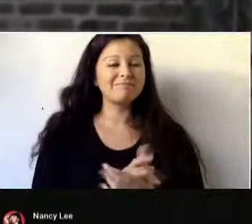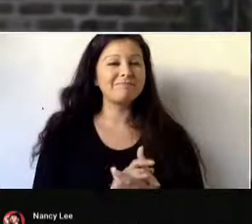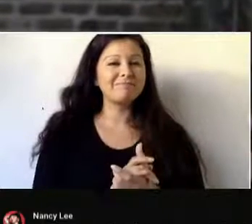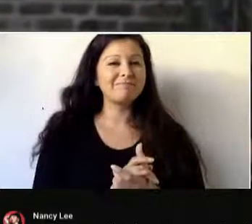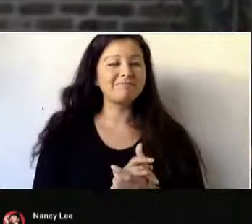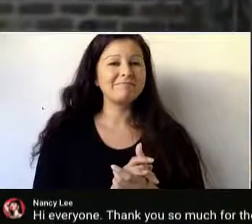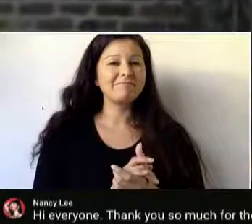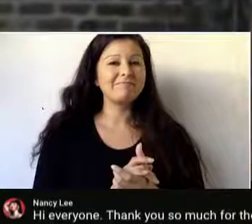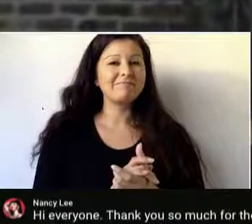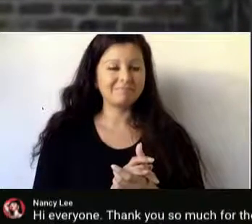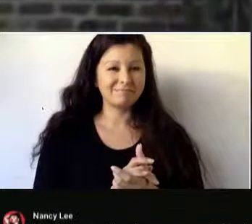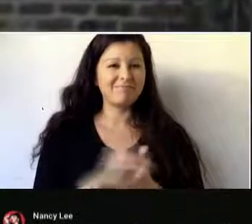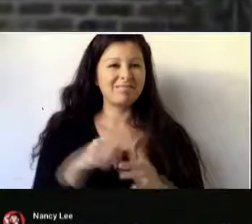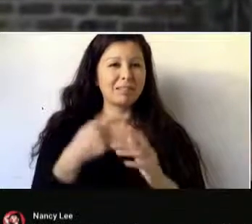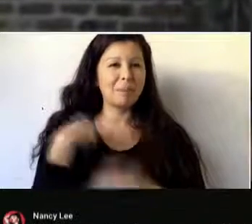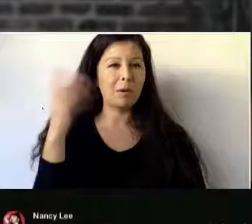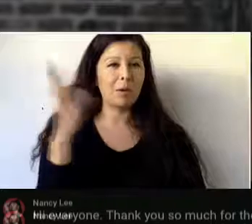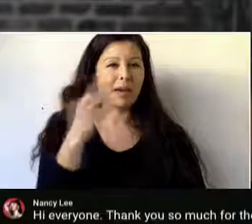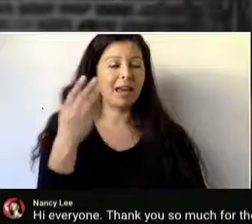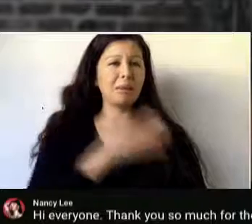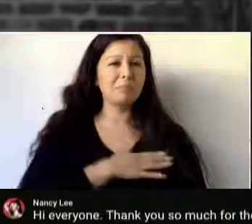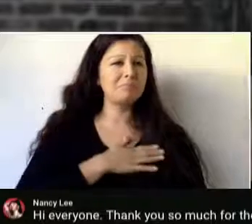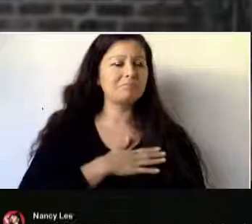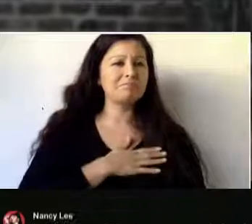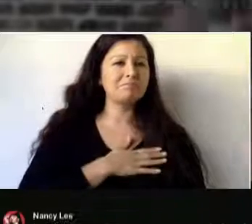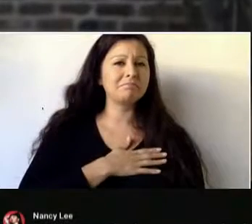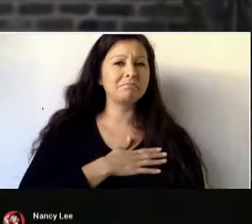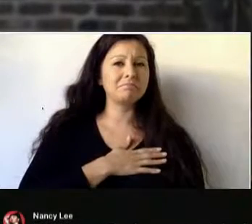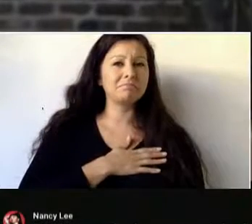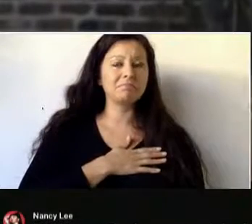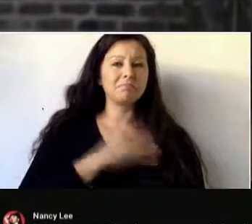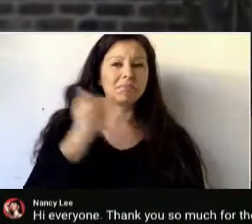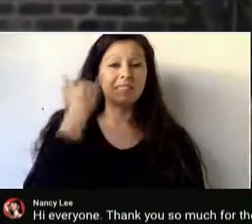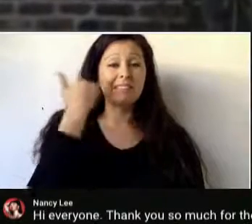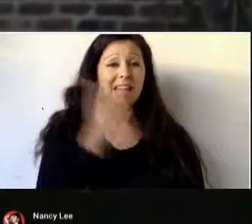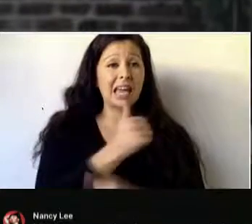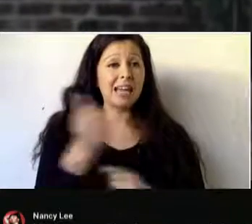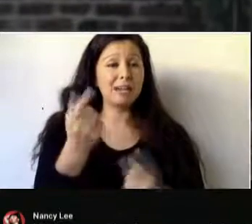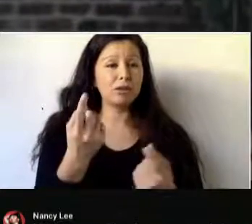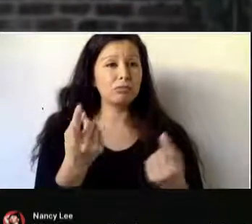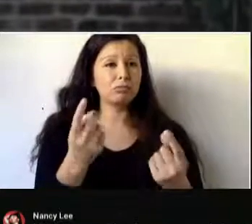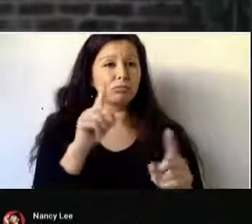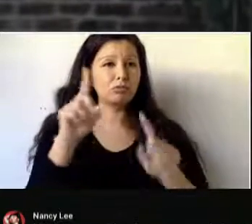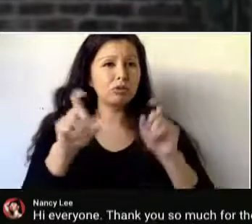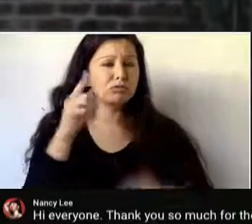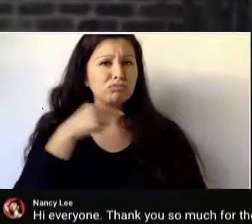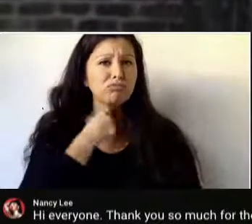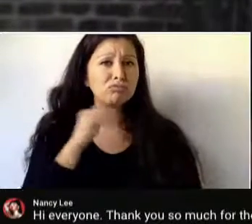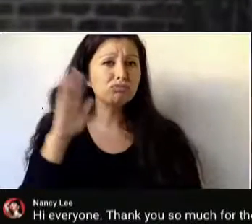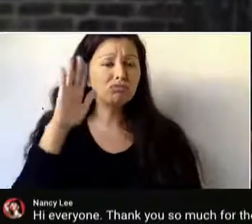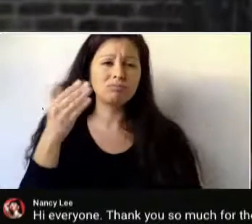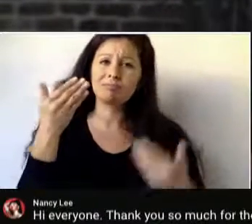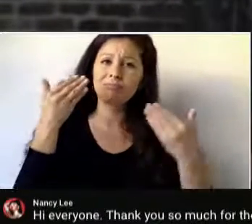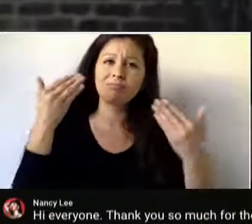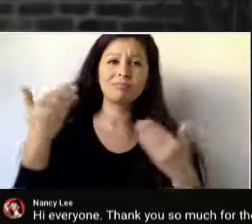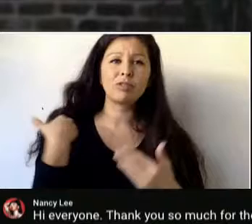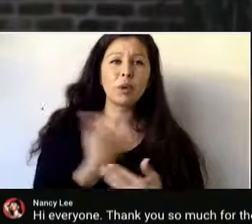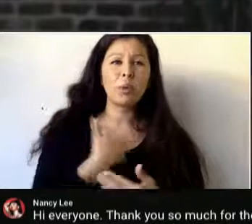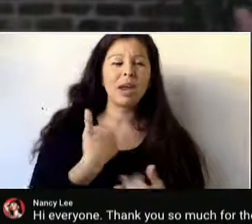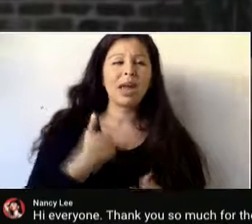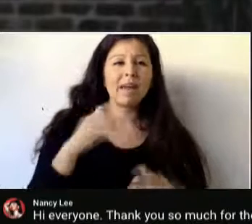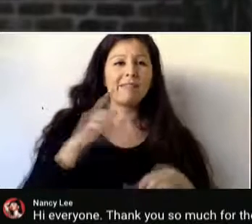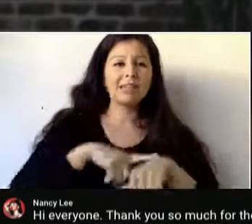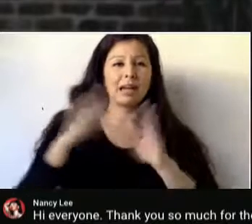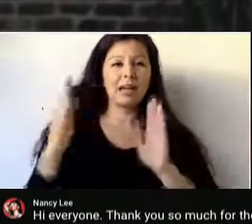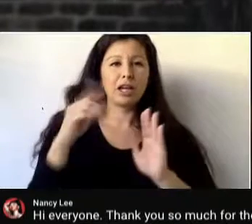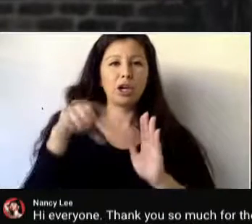my presentation. And yeah, please, if you have any questions or anything, that we have a Q&A in the end. I think I'm going to be